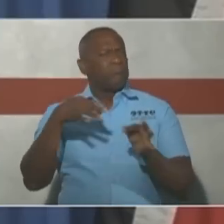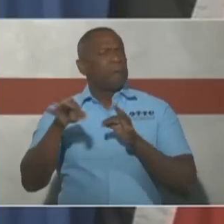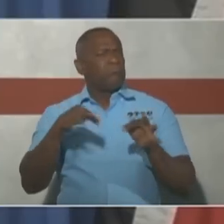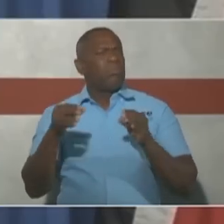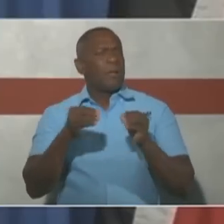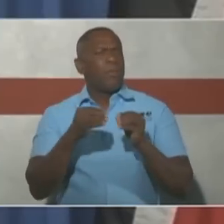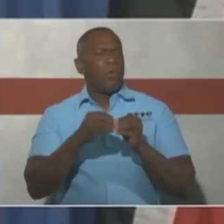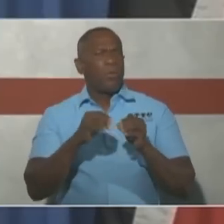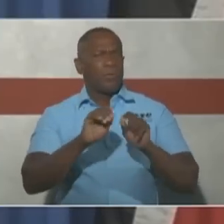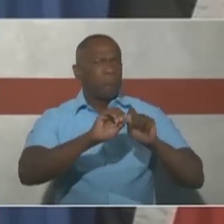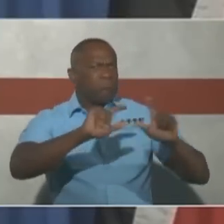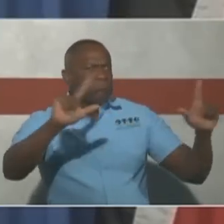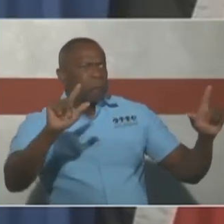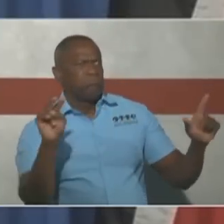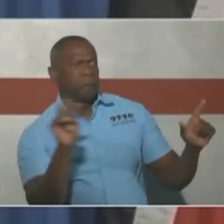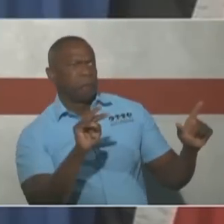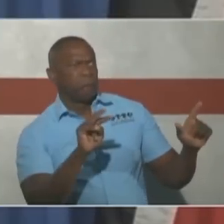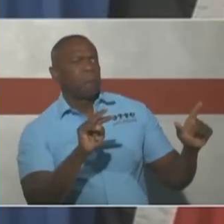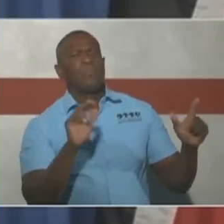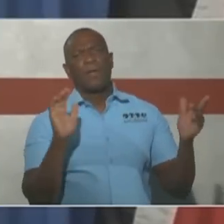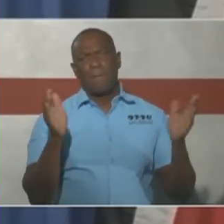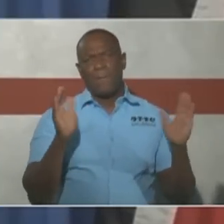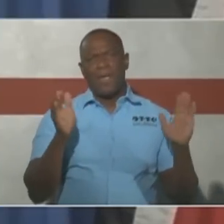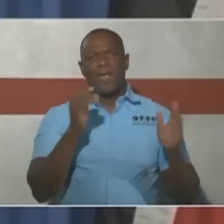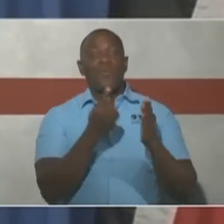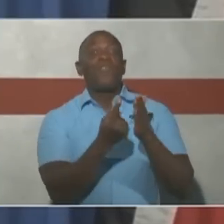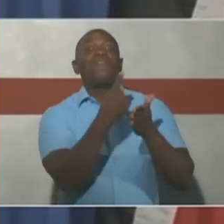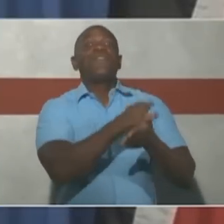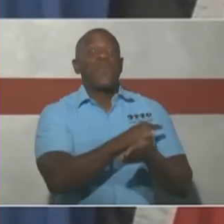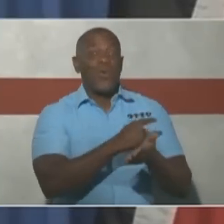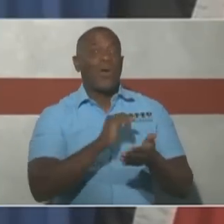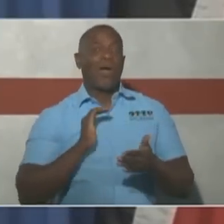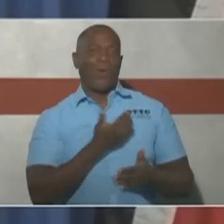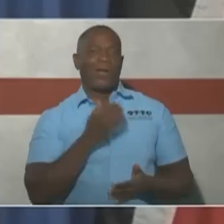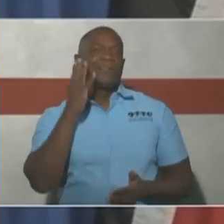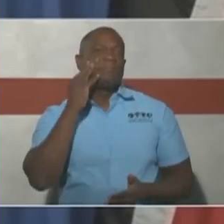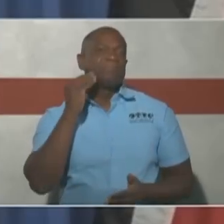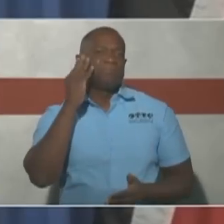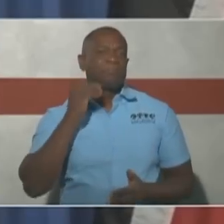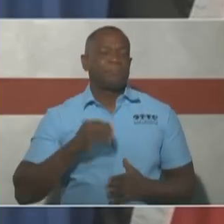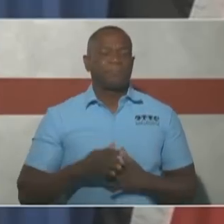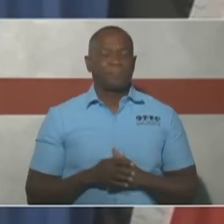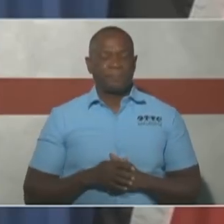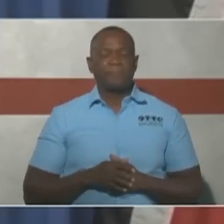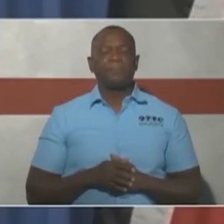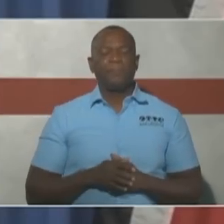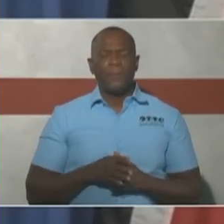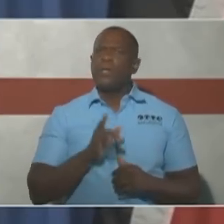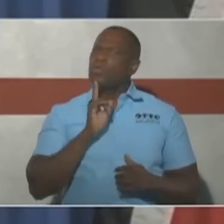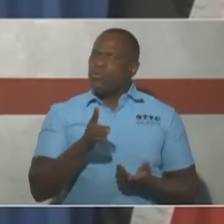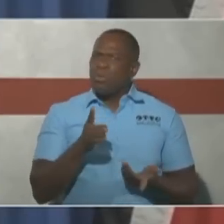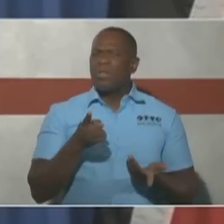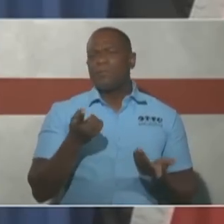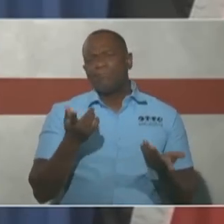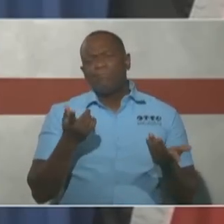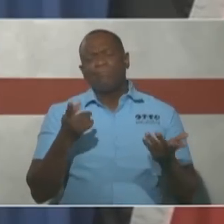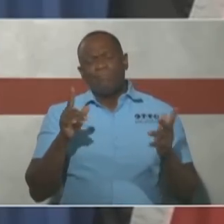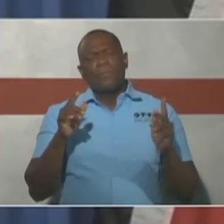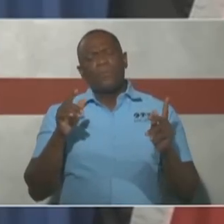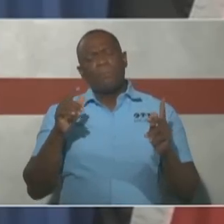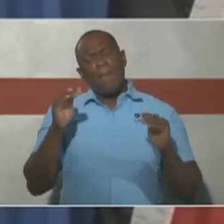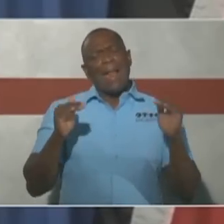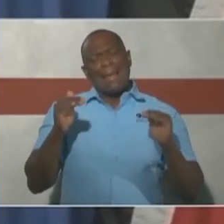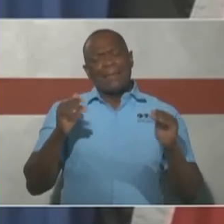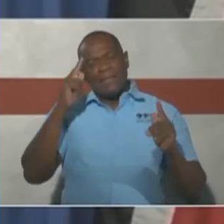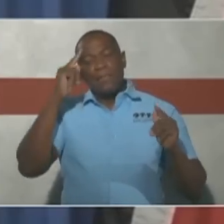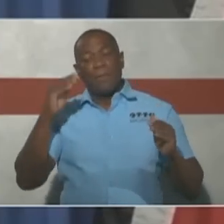see how that looks in our whole experience. And it was reasonable to expect that if things